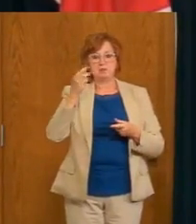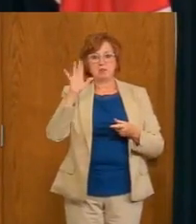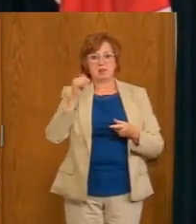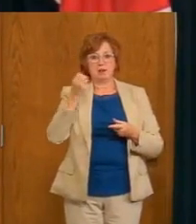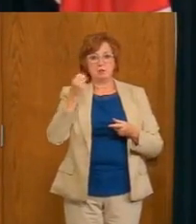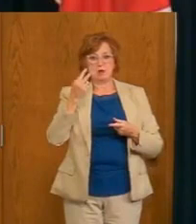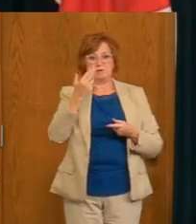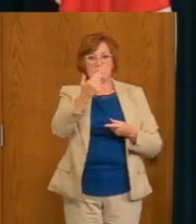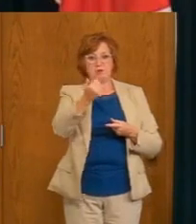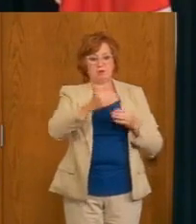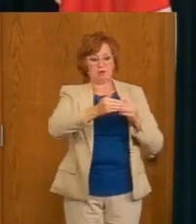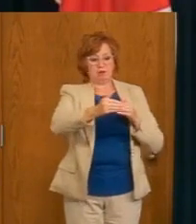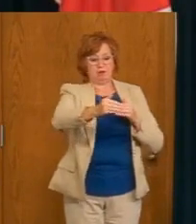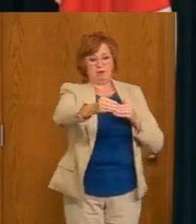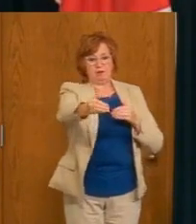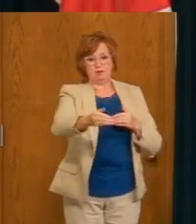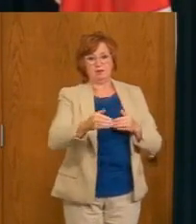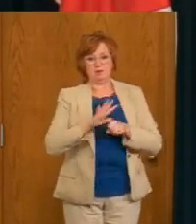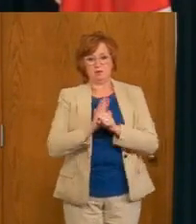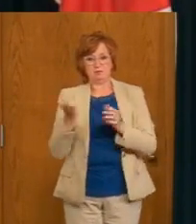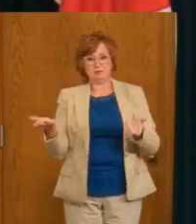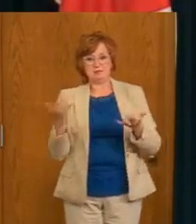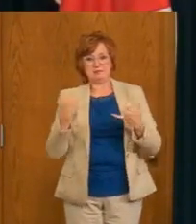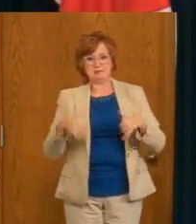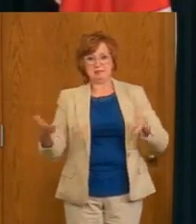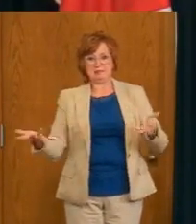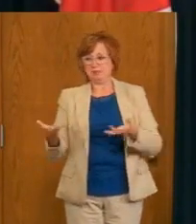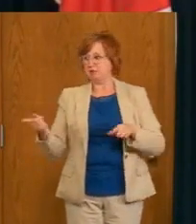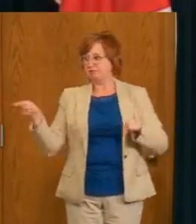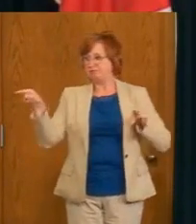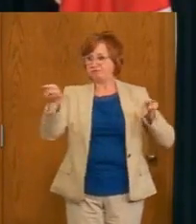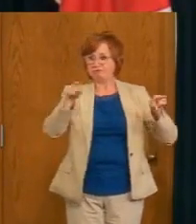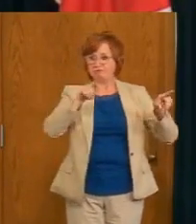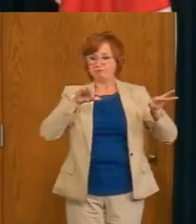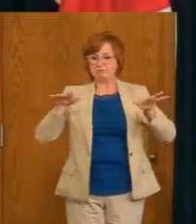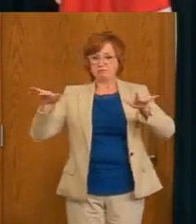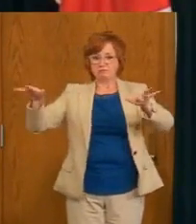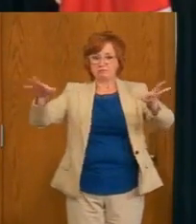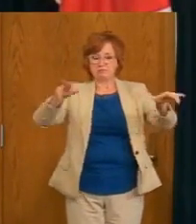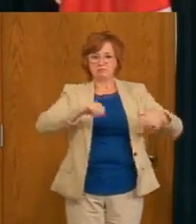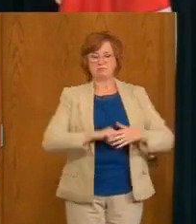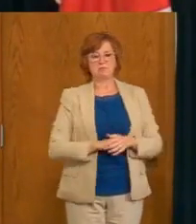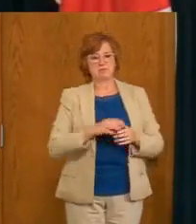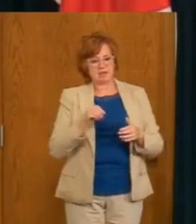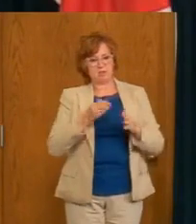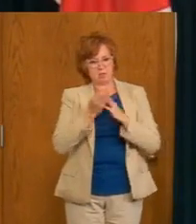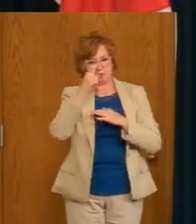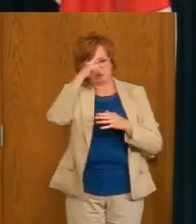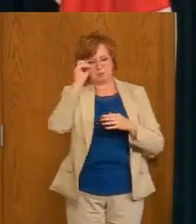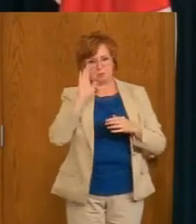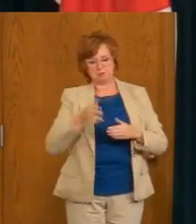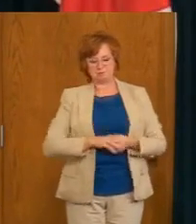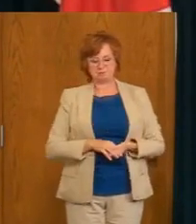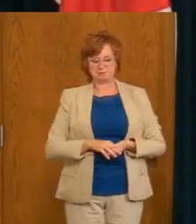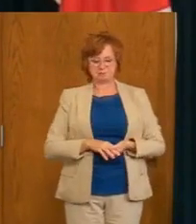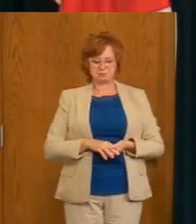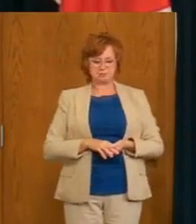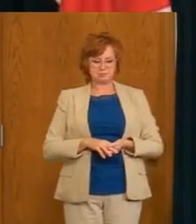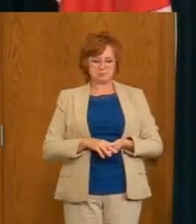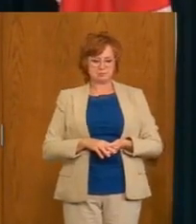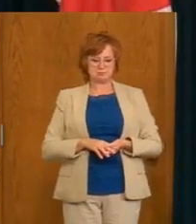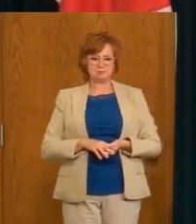past year that things like mask use have been, very much normalized, and I think we will see people utilizing masks, at